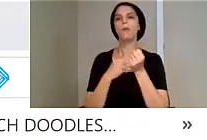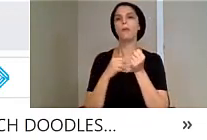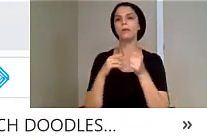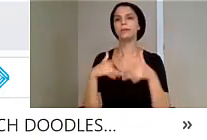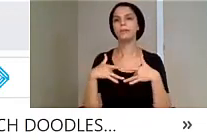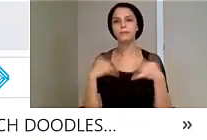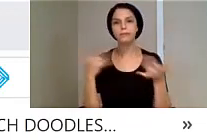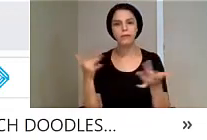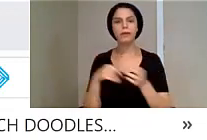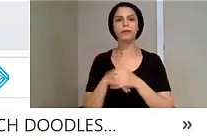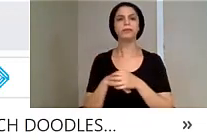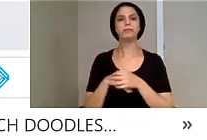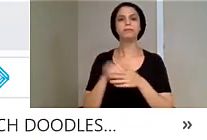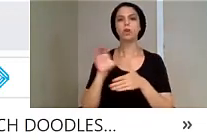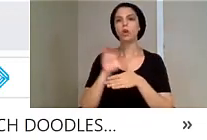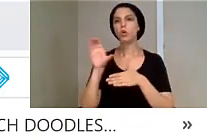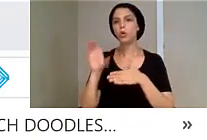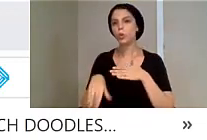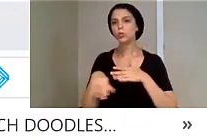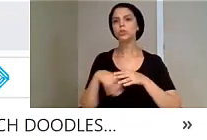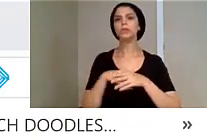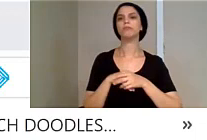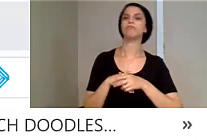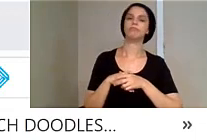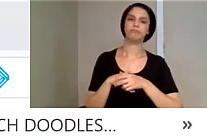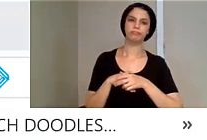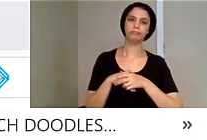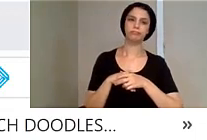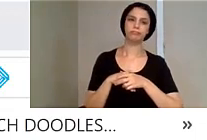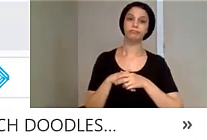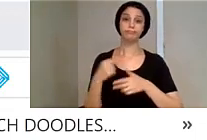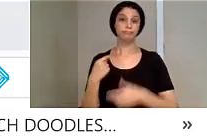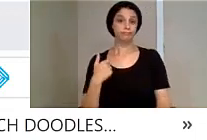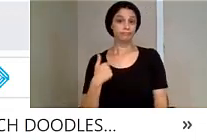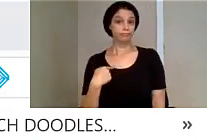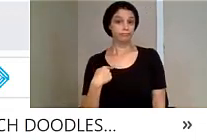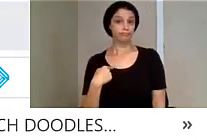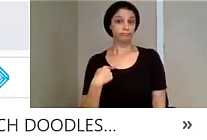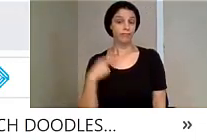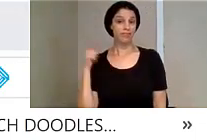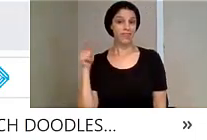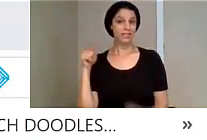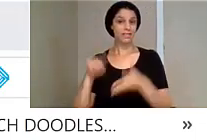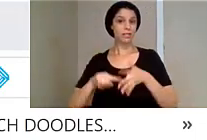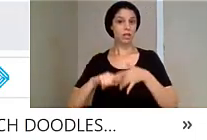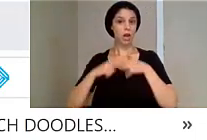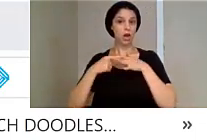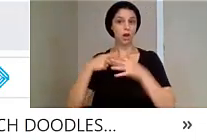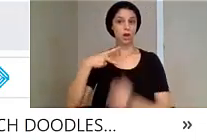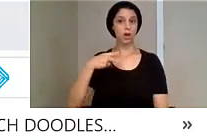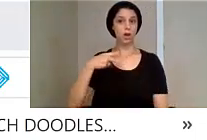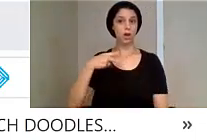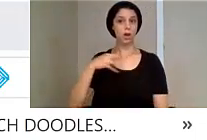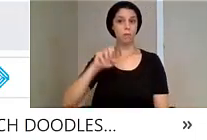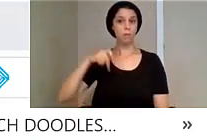concluding sentence to summarize the event you experienced. So it's like a prompt. So the student could have completed that